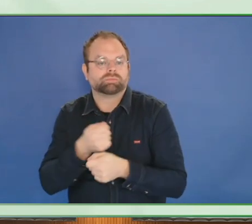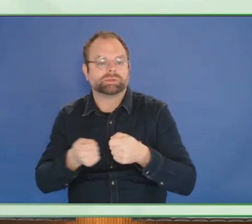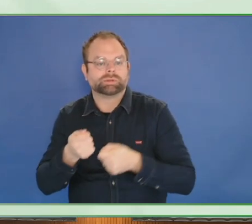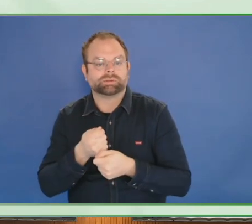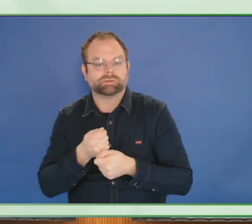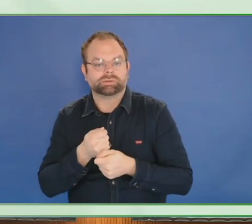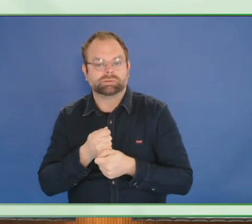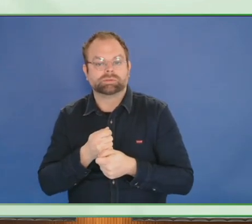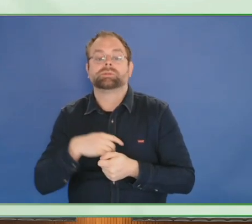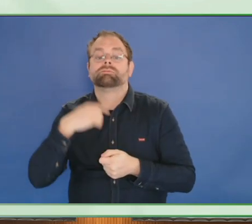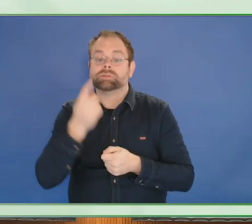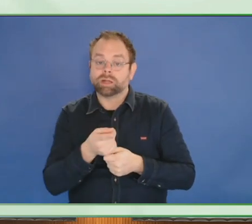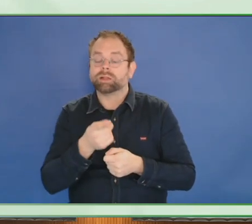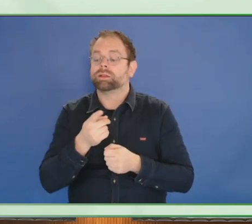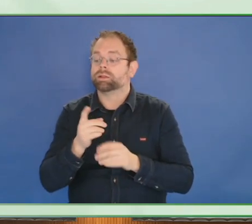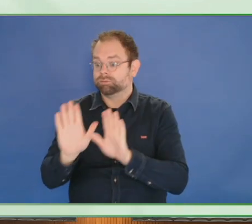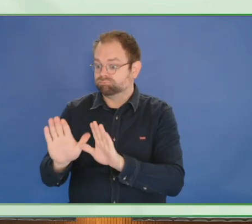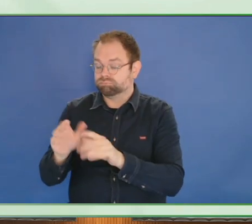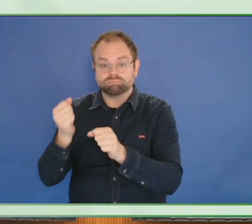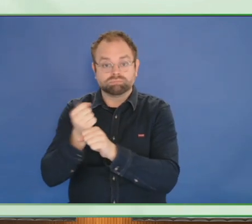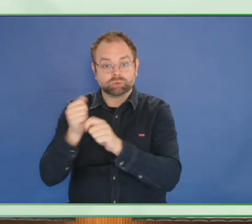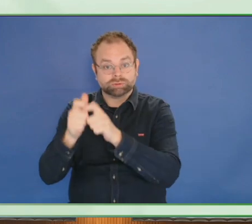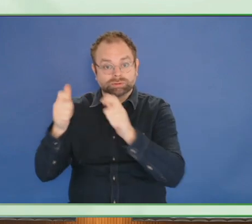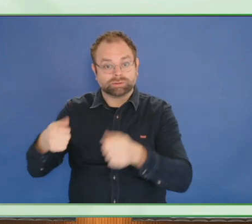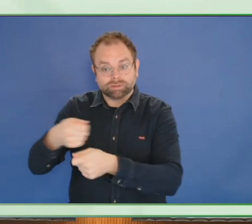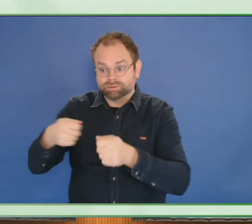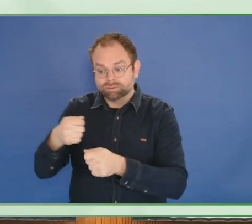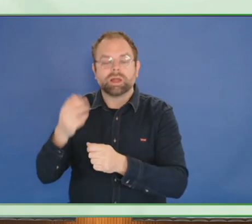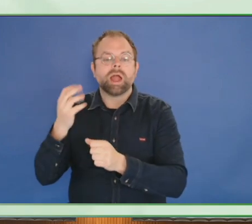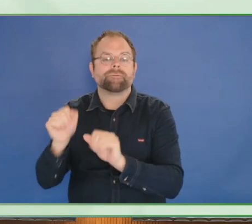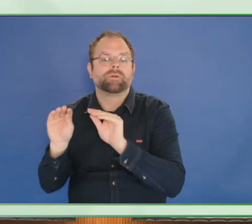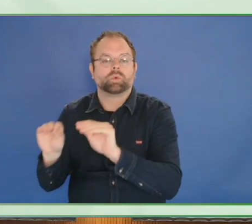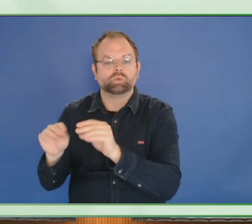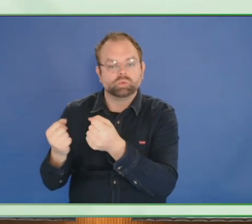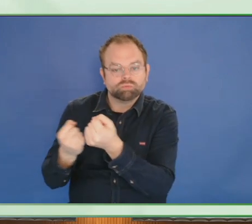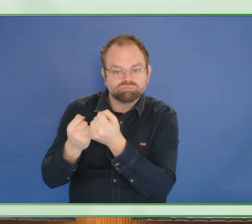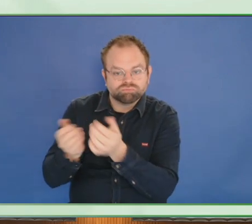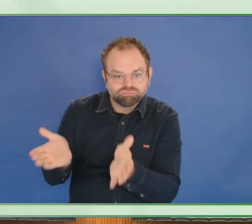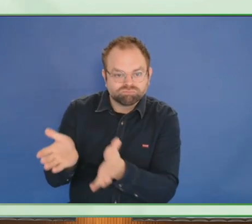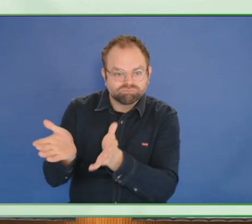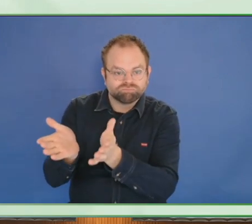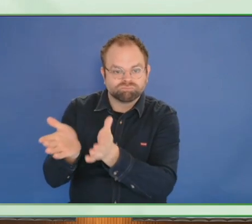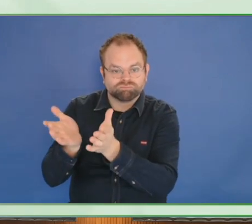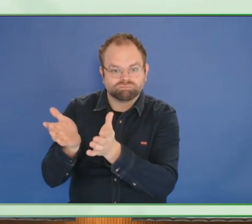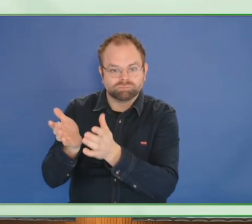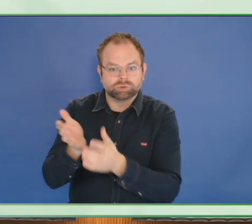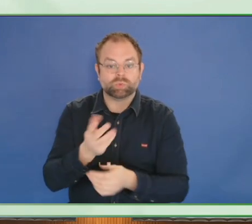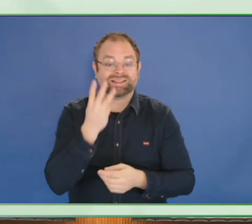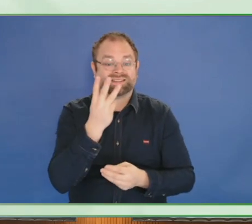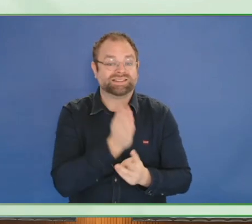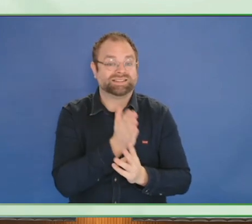In Palestine, persons with disabilities face additional barriers during the crisis, such